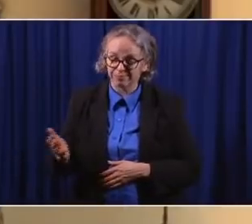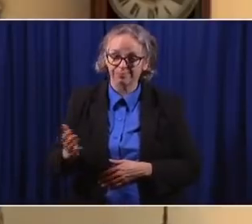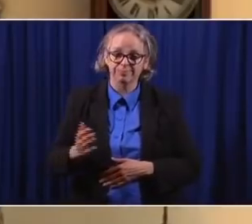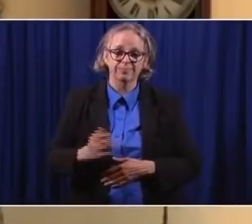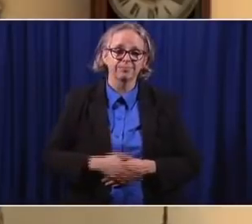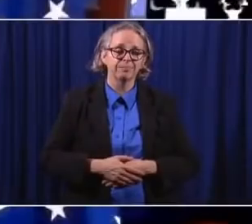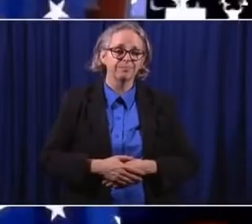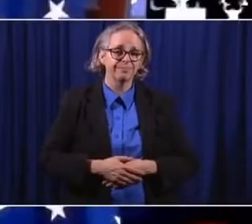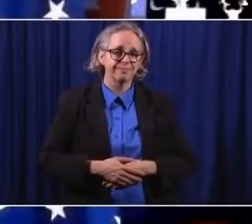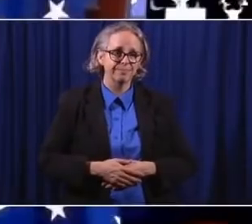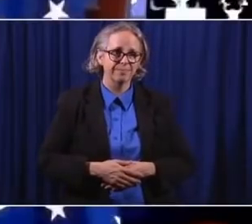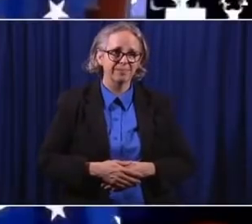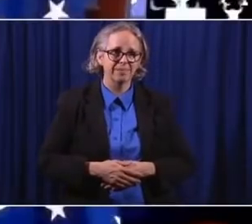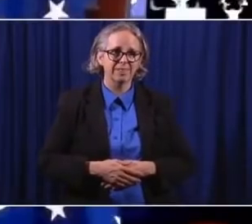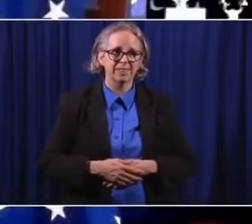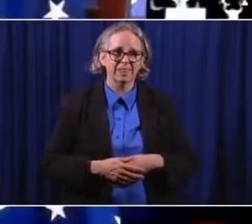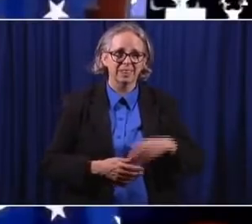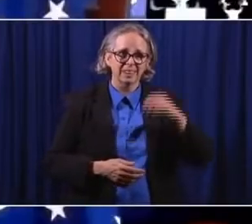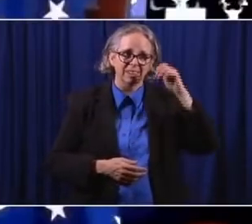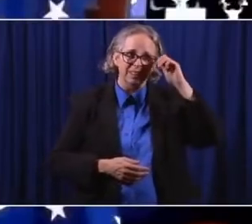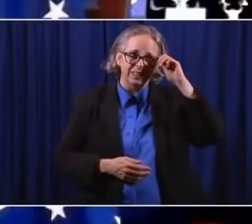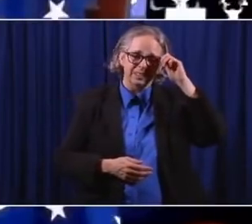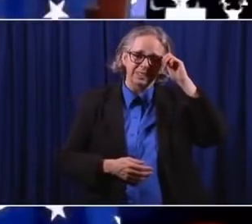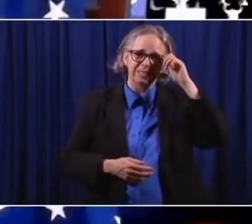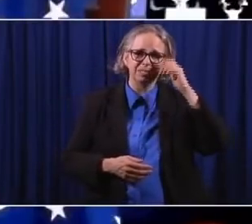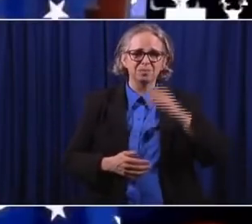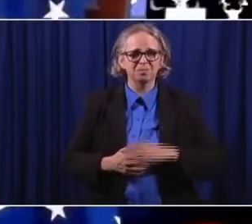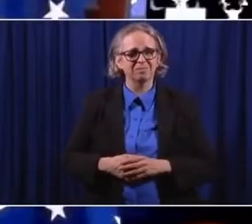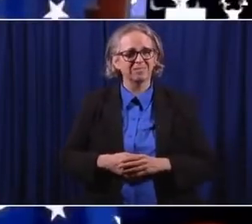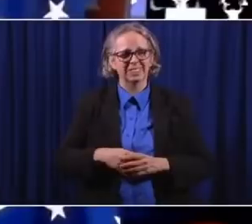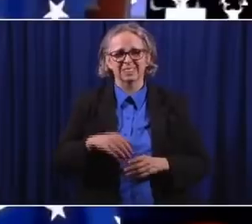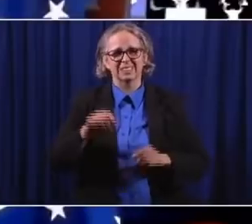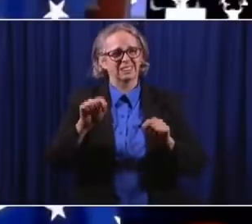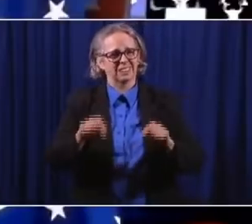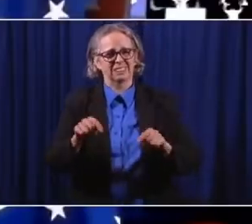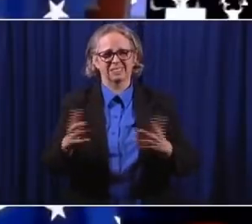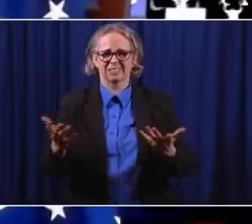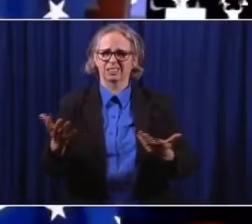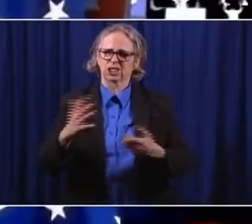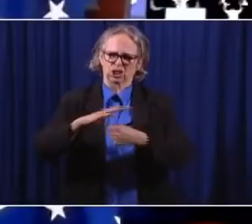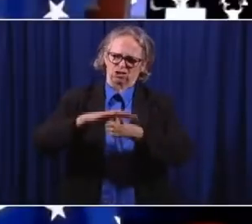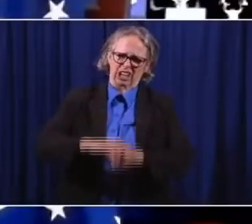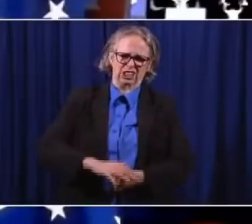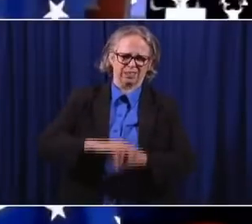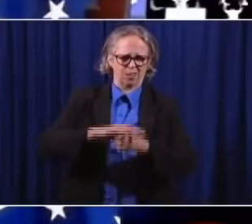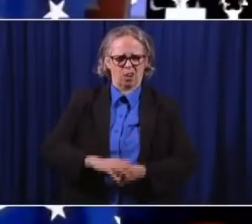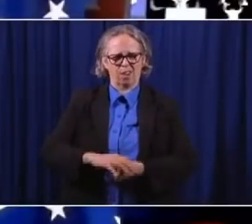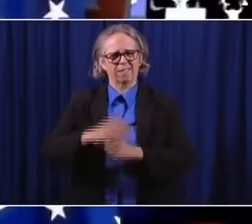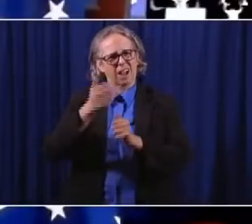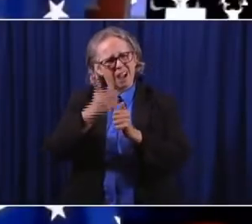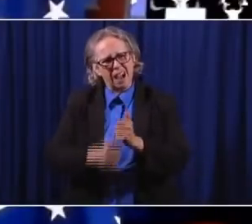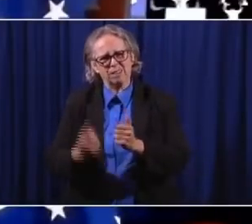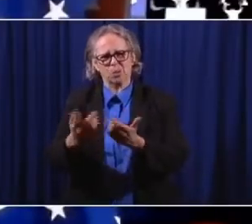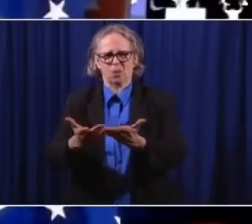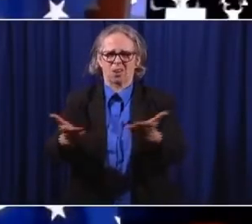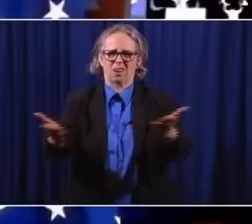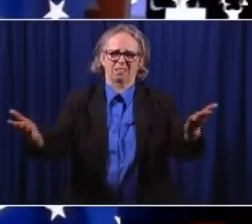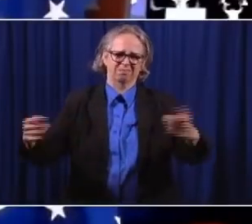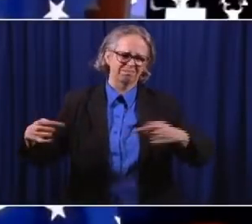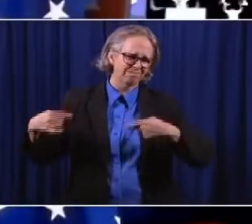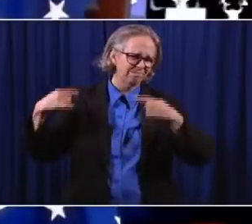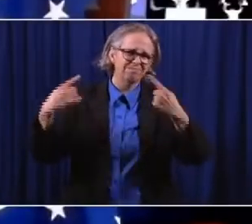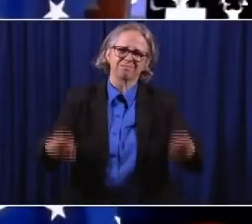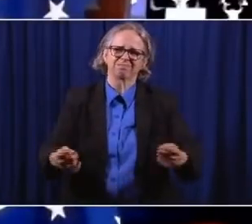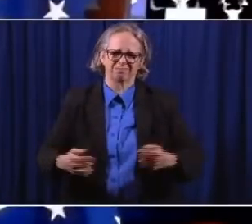people are going through a trying time. And I know that on occasion they